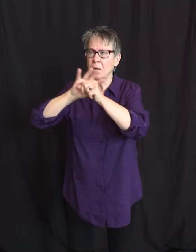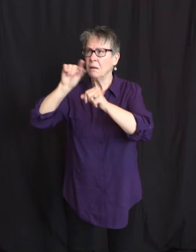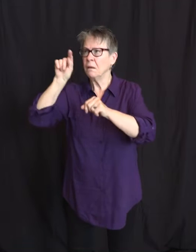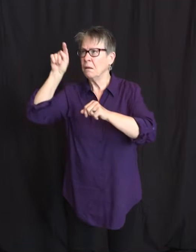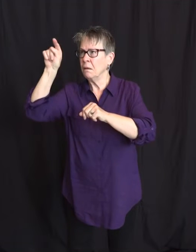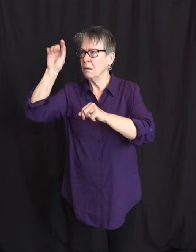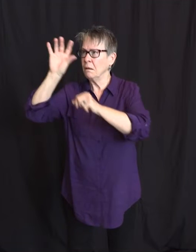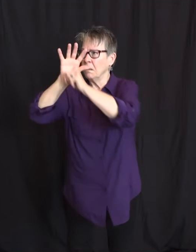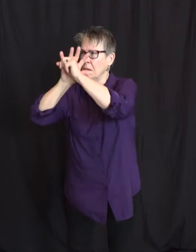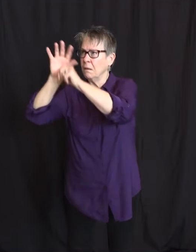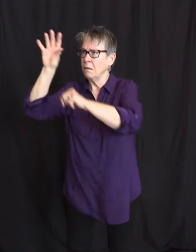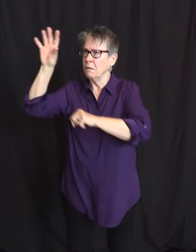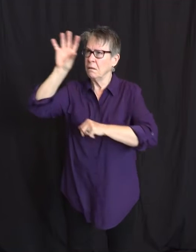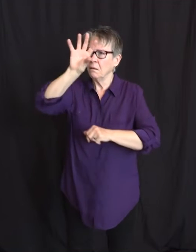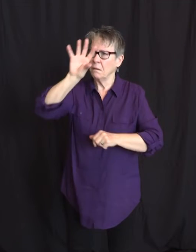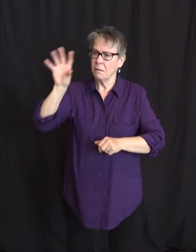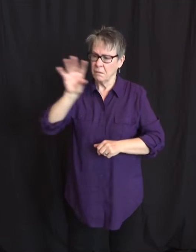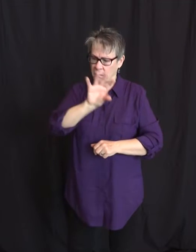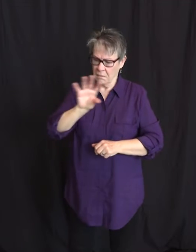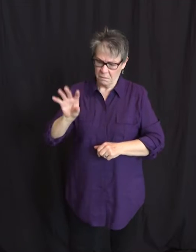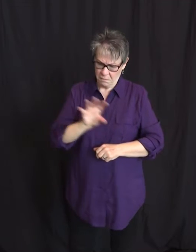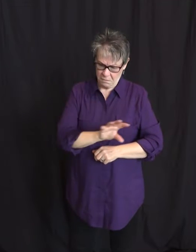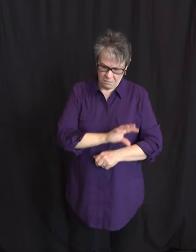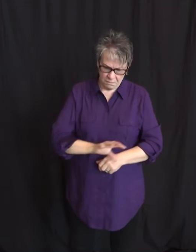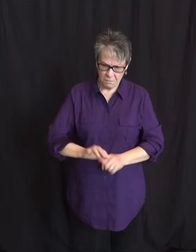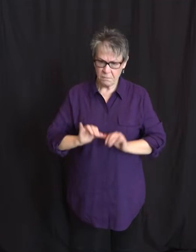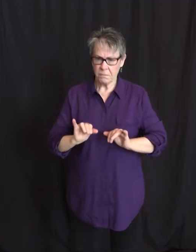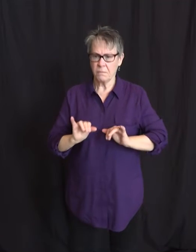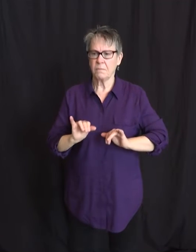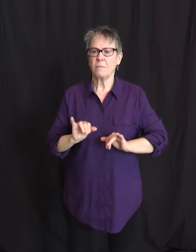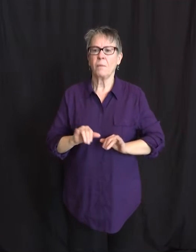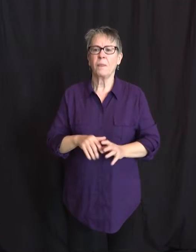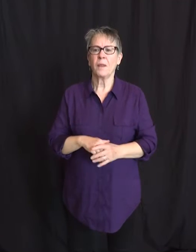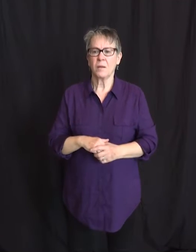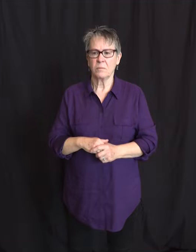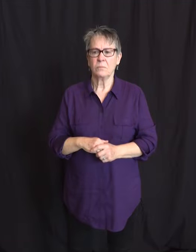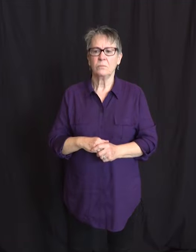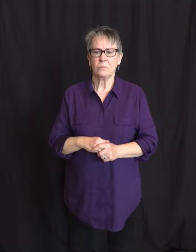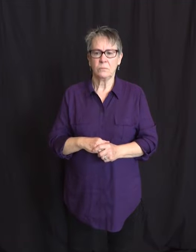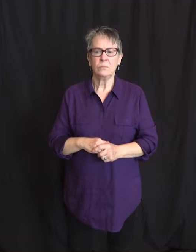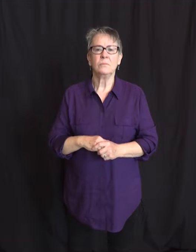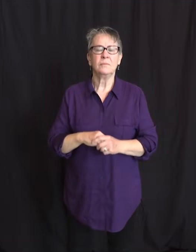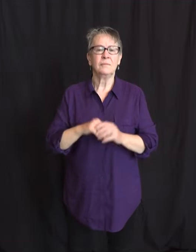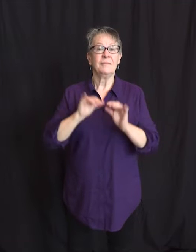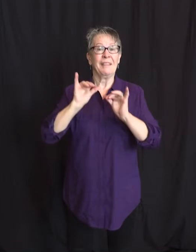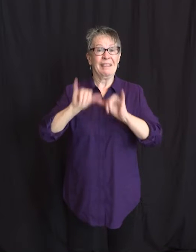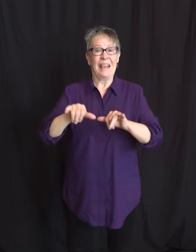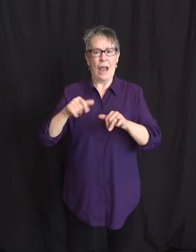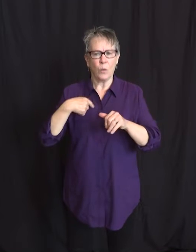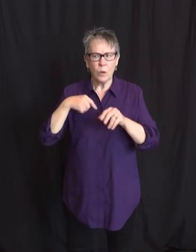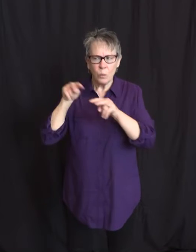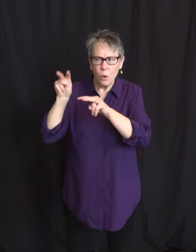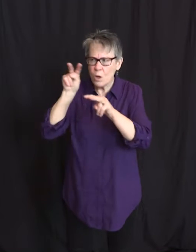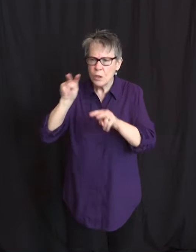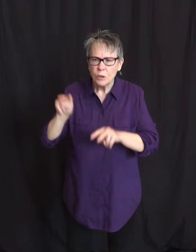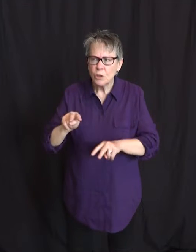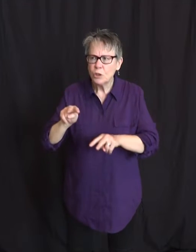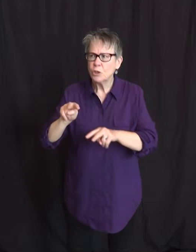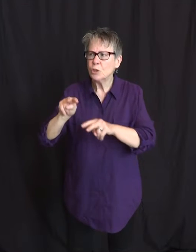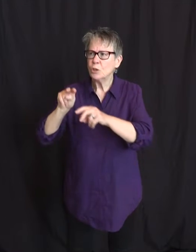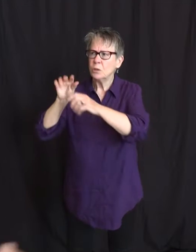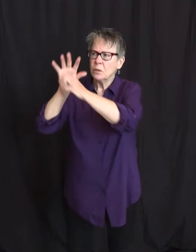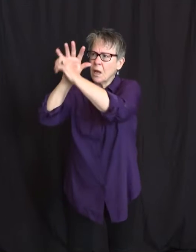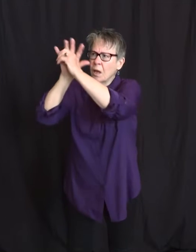that's on the list of trends that we're going to be watching very carefully to get back to where that road to recovery goes.